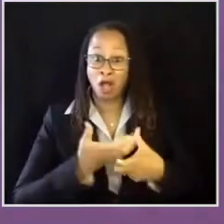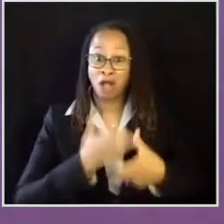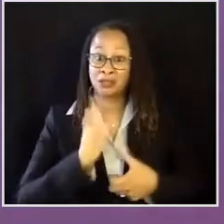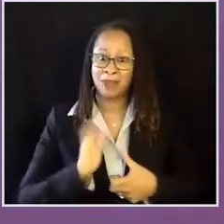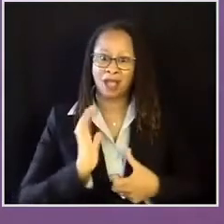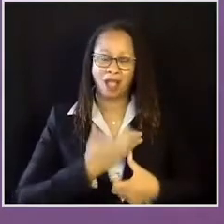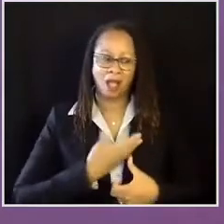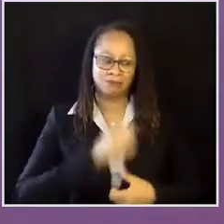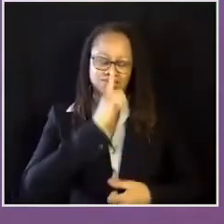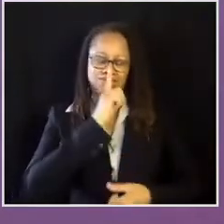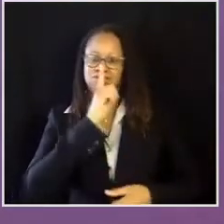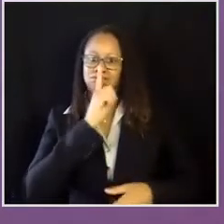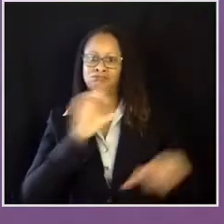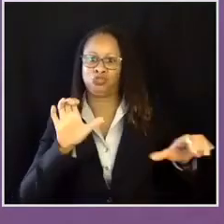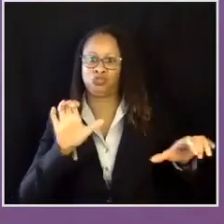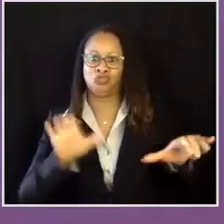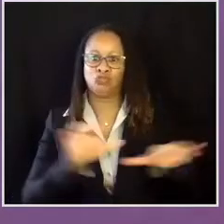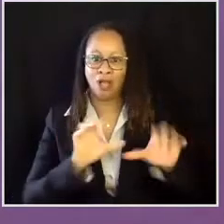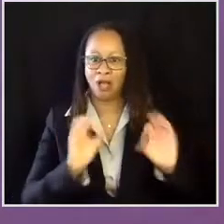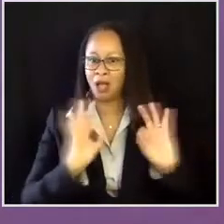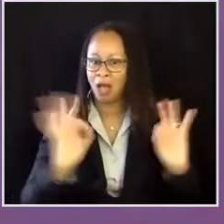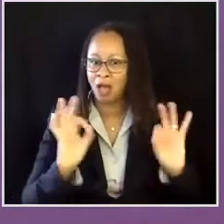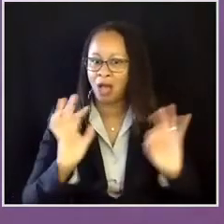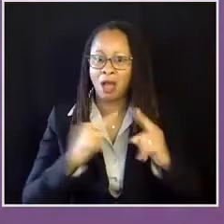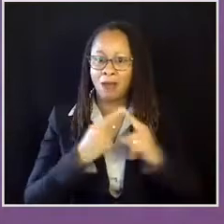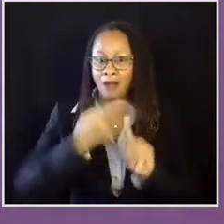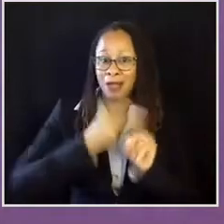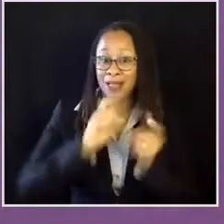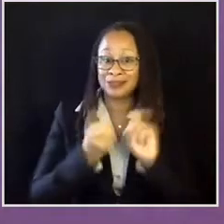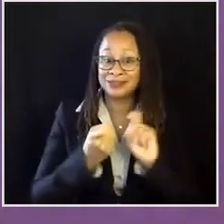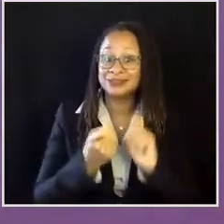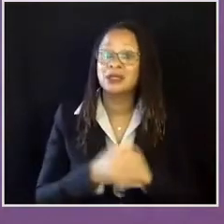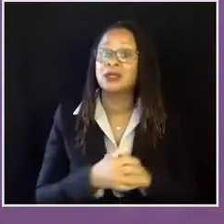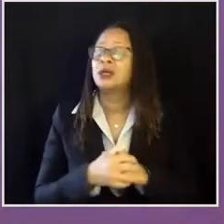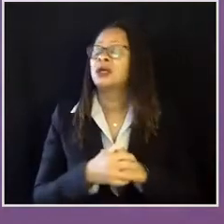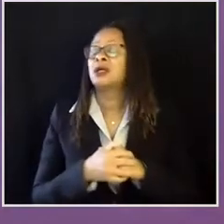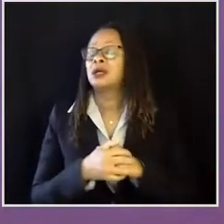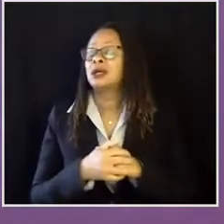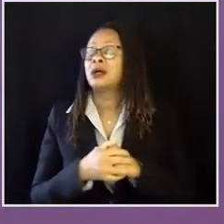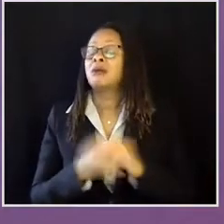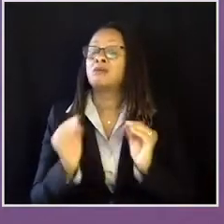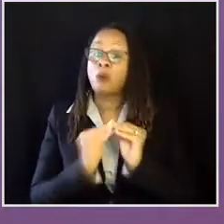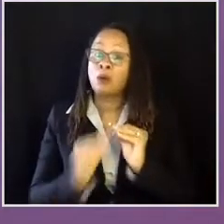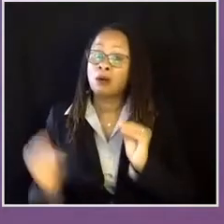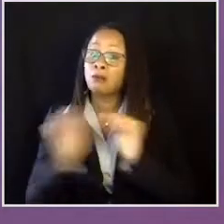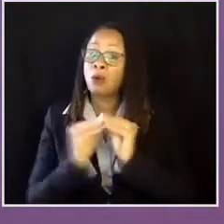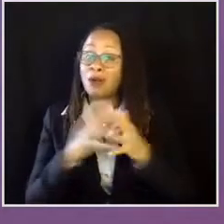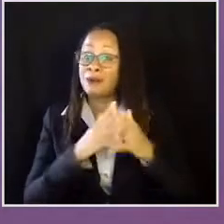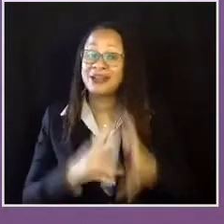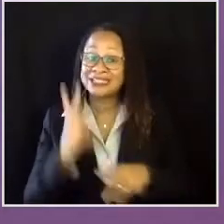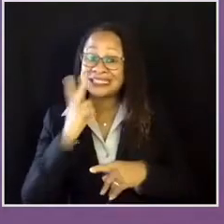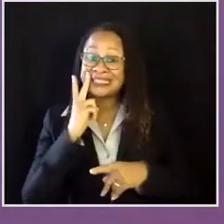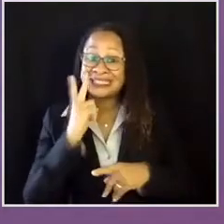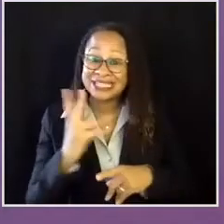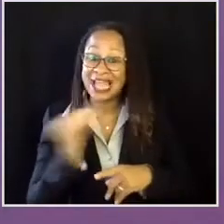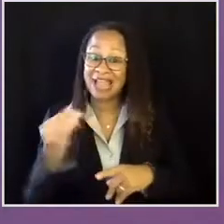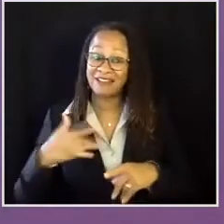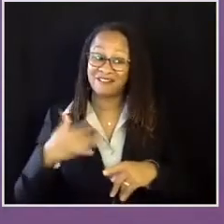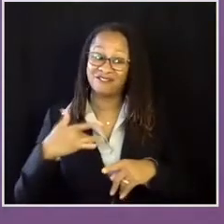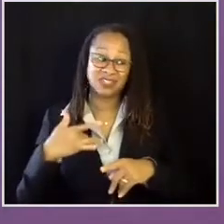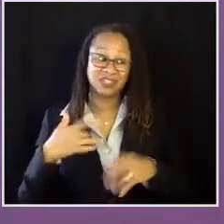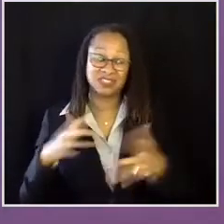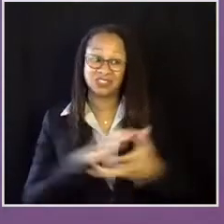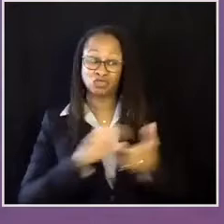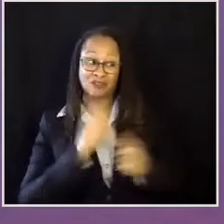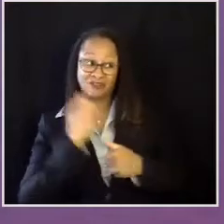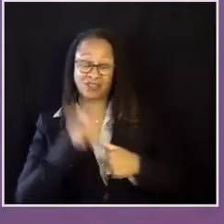change, more Americans see and feel the devastation, whether in a big city, small towns,